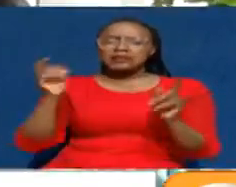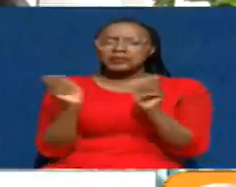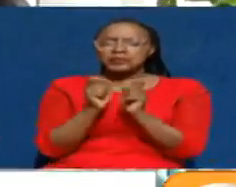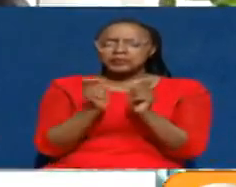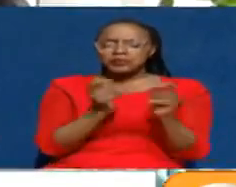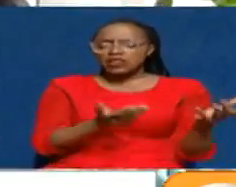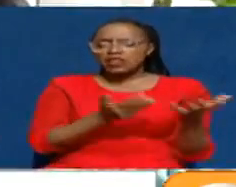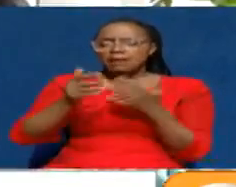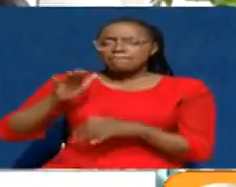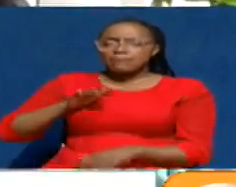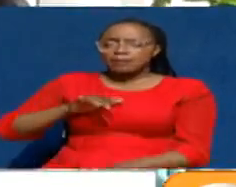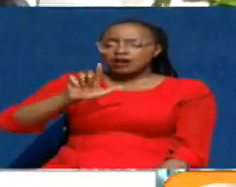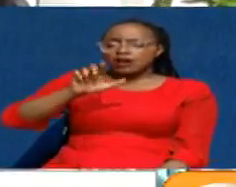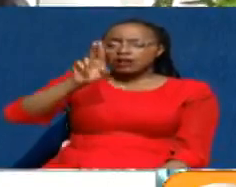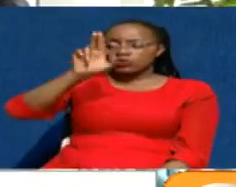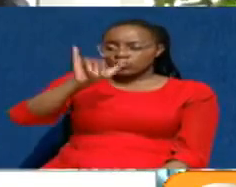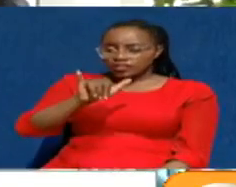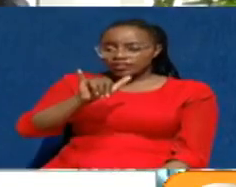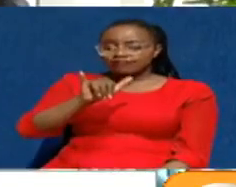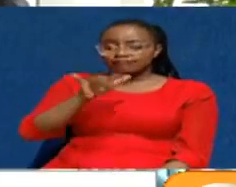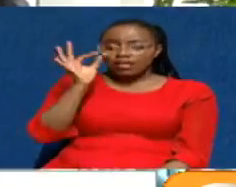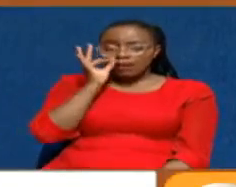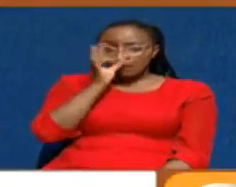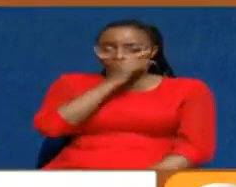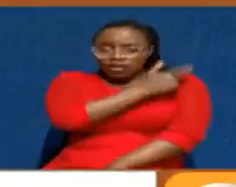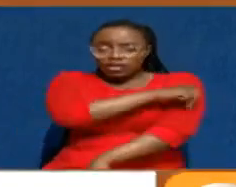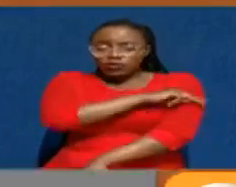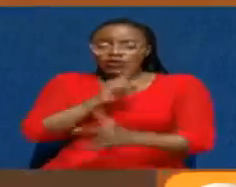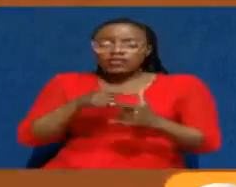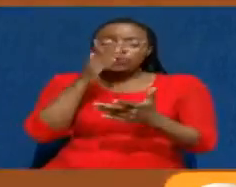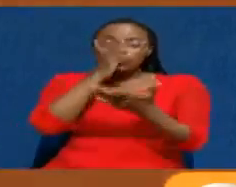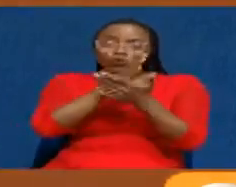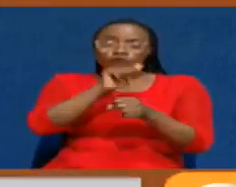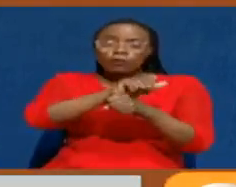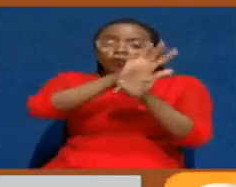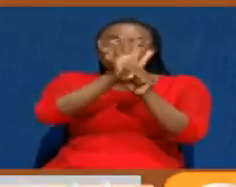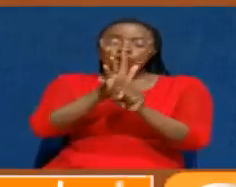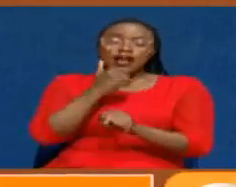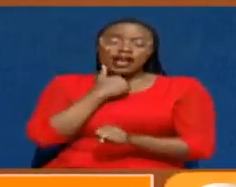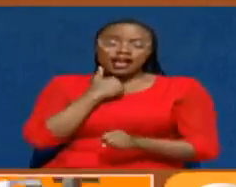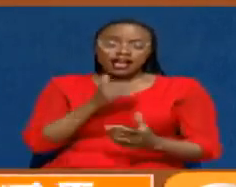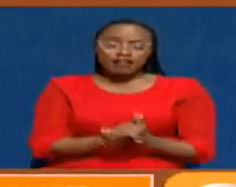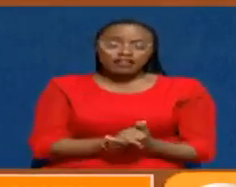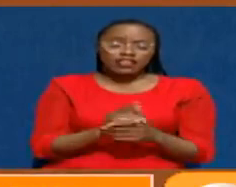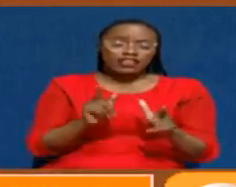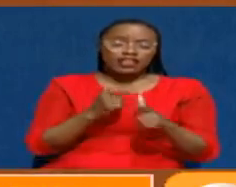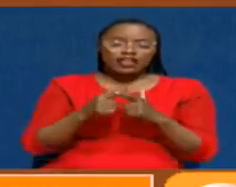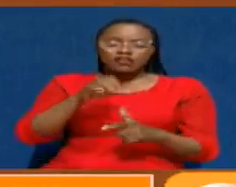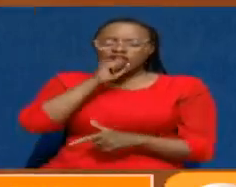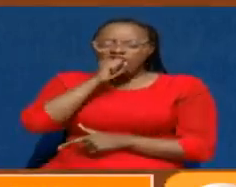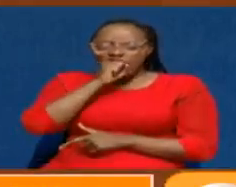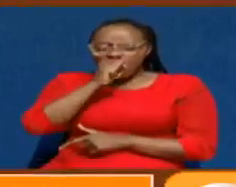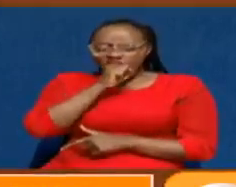the Mama Lucy Kibaki Hospital, where she tested positive. She was complaining of chest pains and alikuwa na